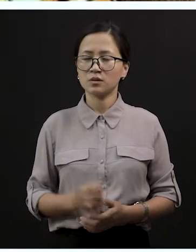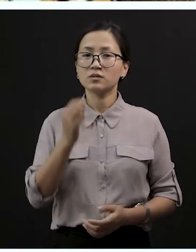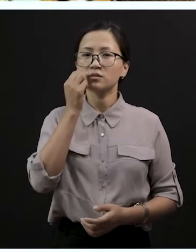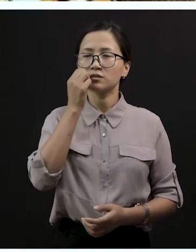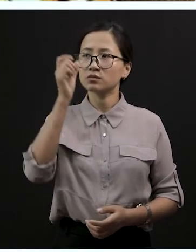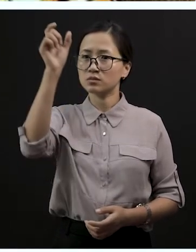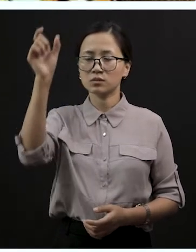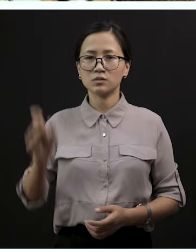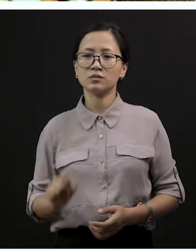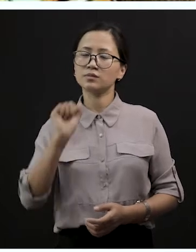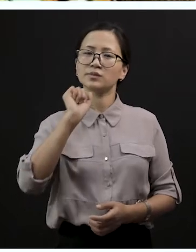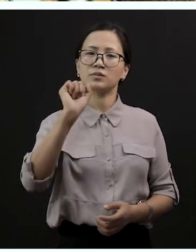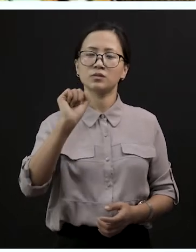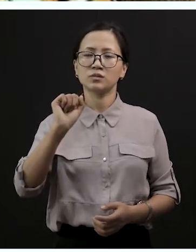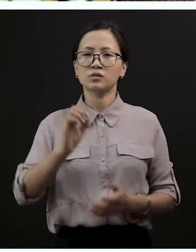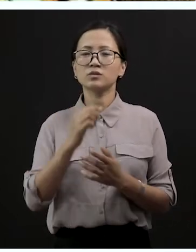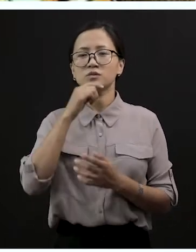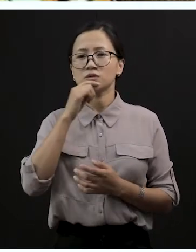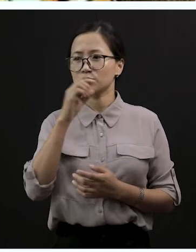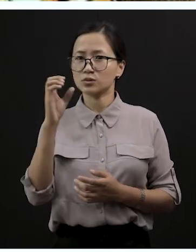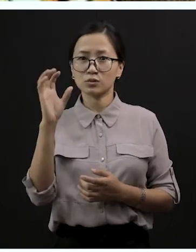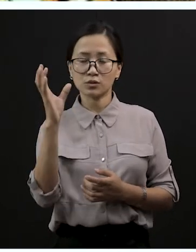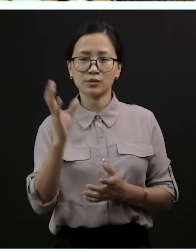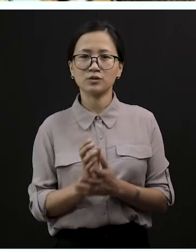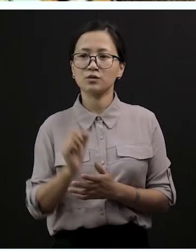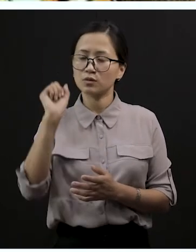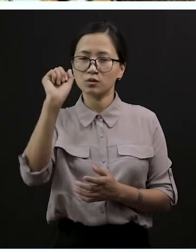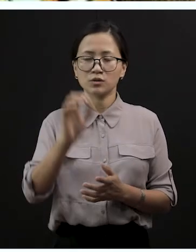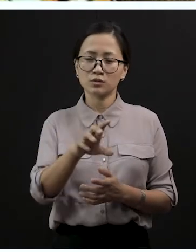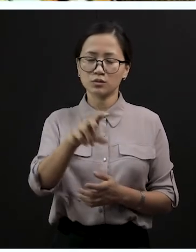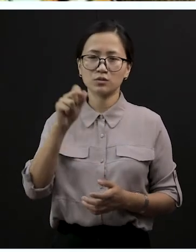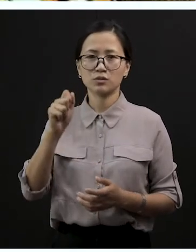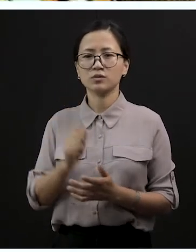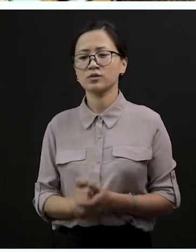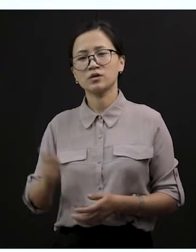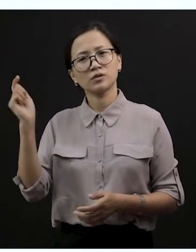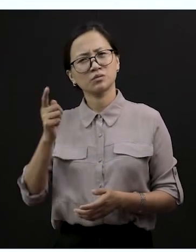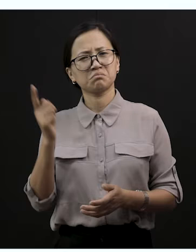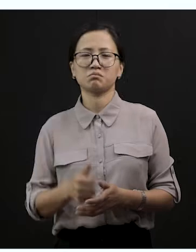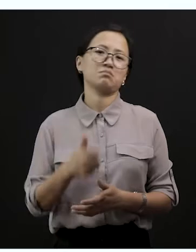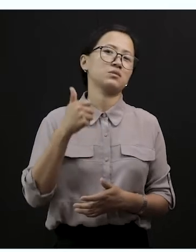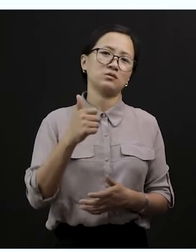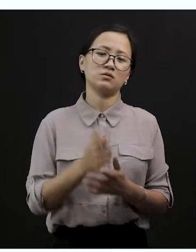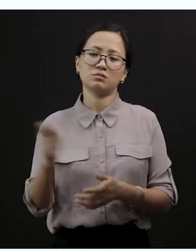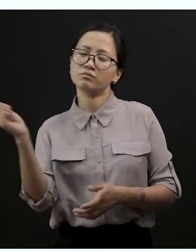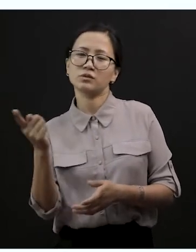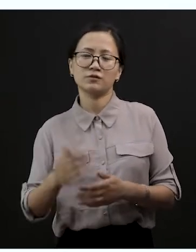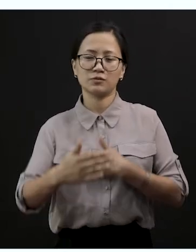owner took the stick, and Lima got a nice beating from the